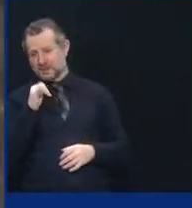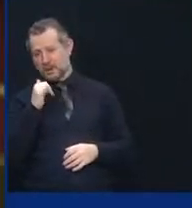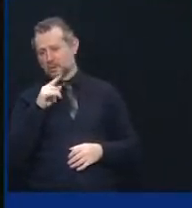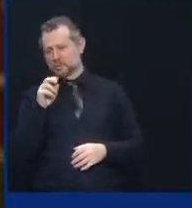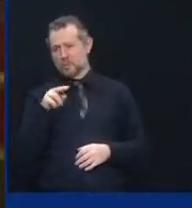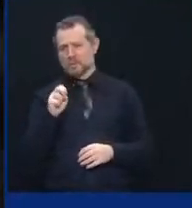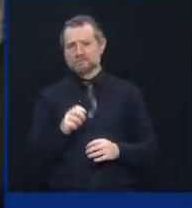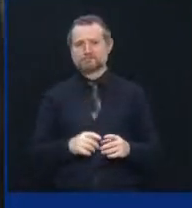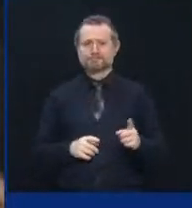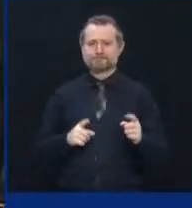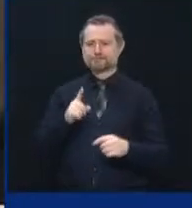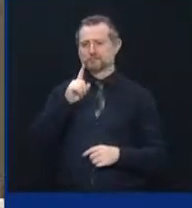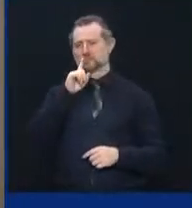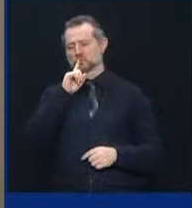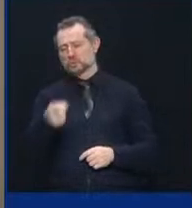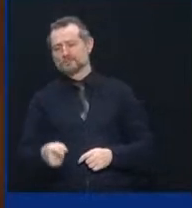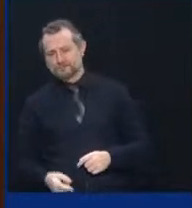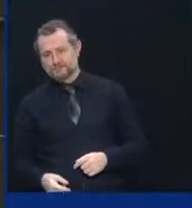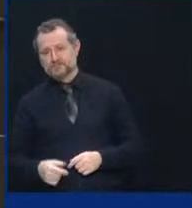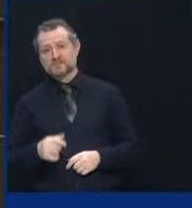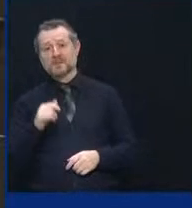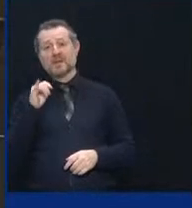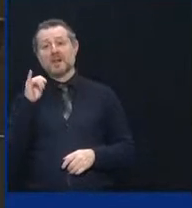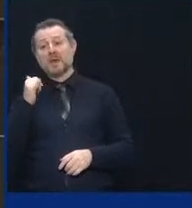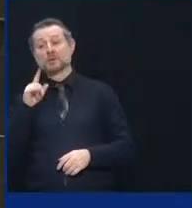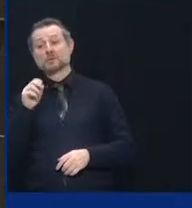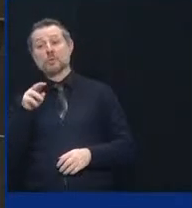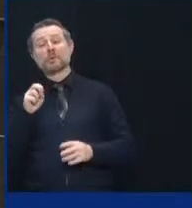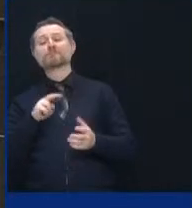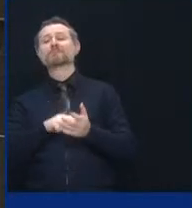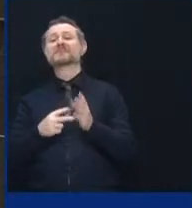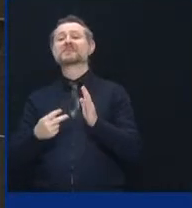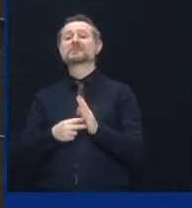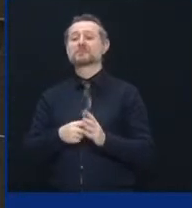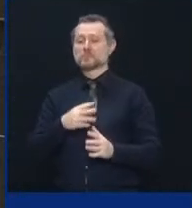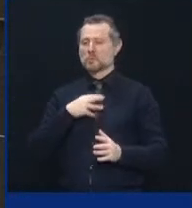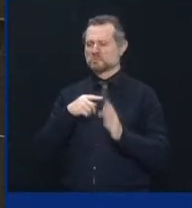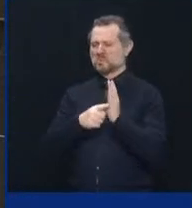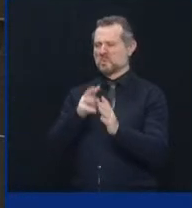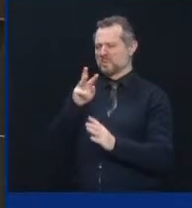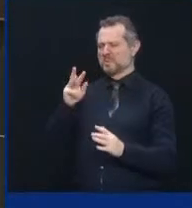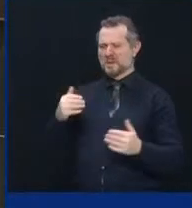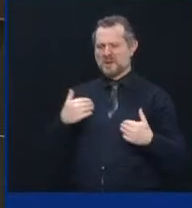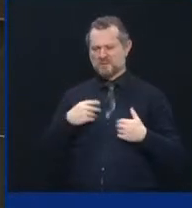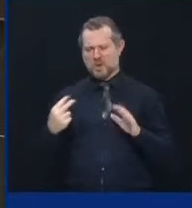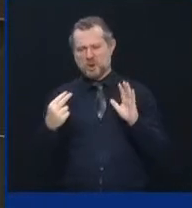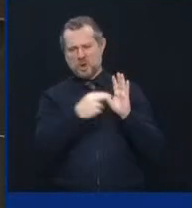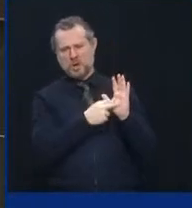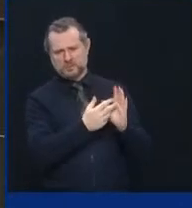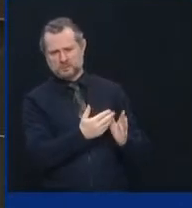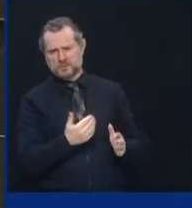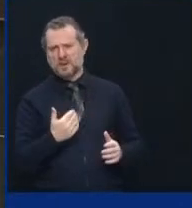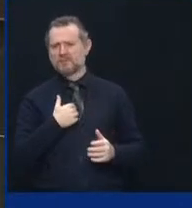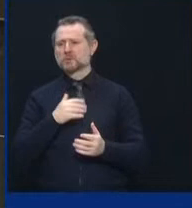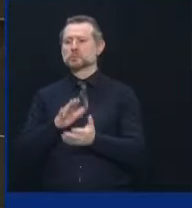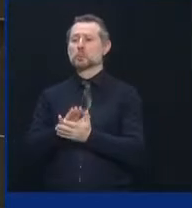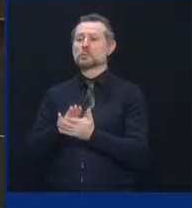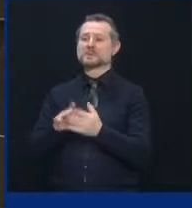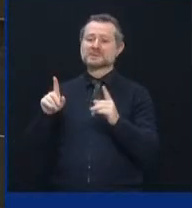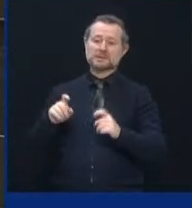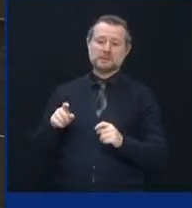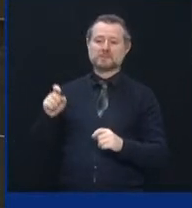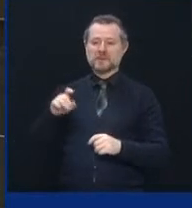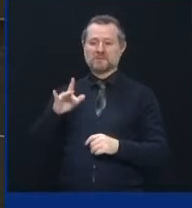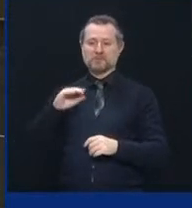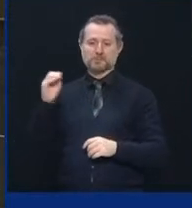the yellow zone, this is also on our website. There's a school testing requirement. This is 20% for in-person students and faculty.